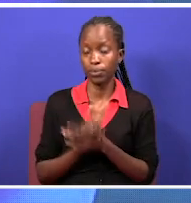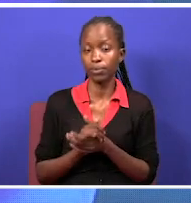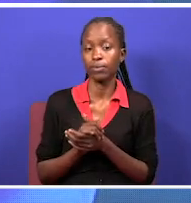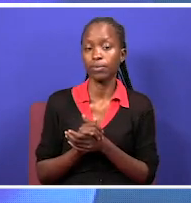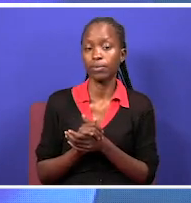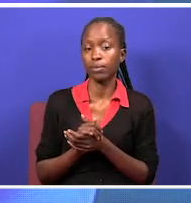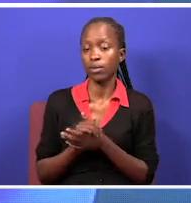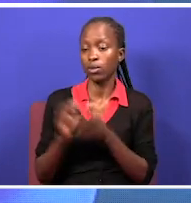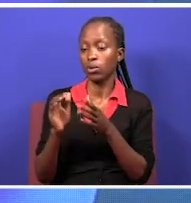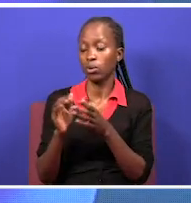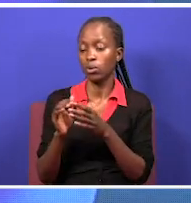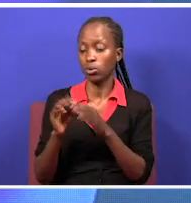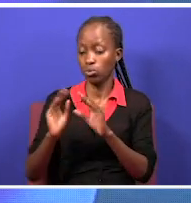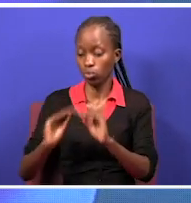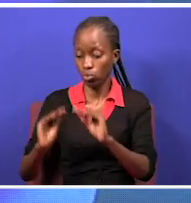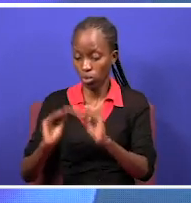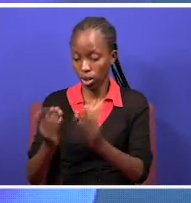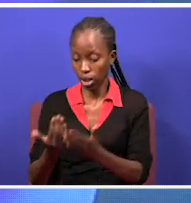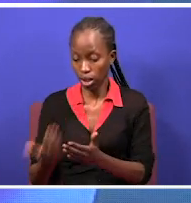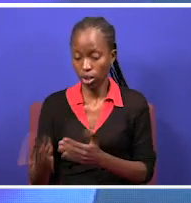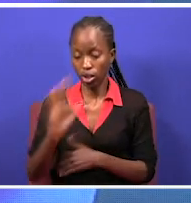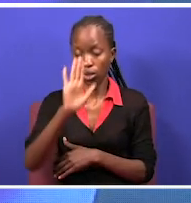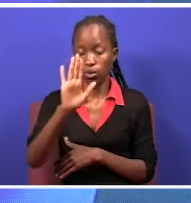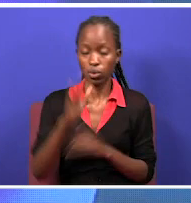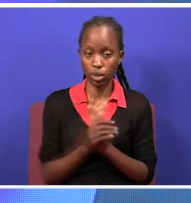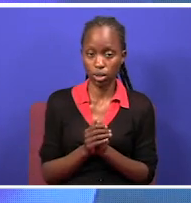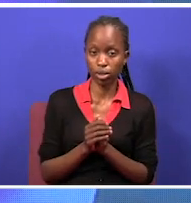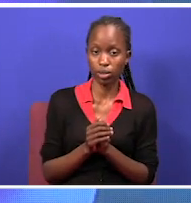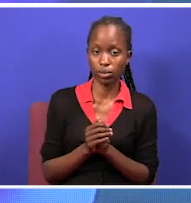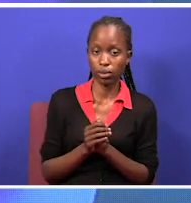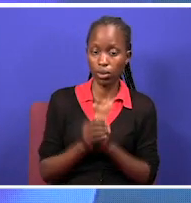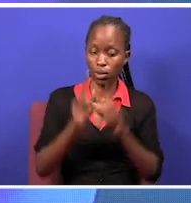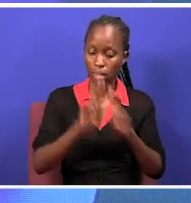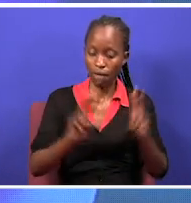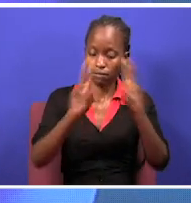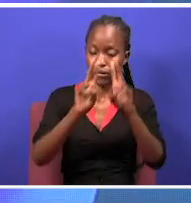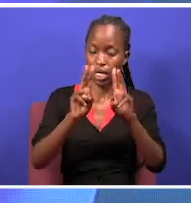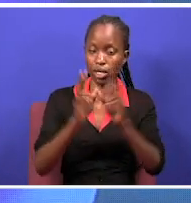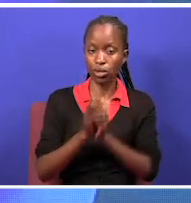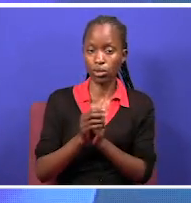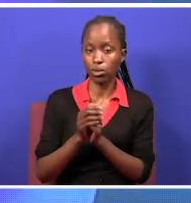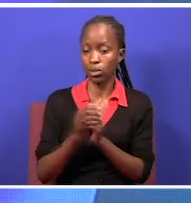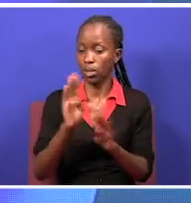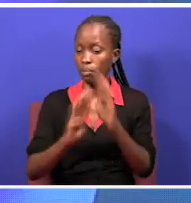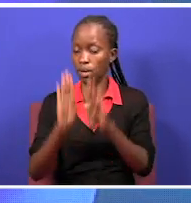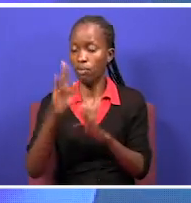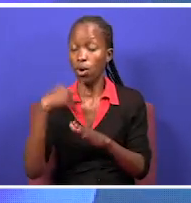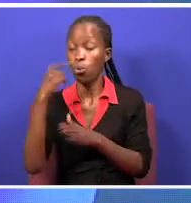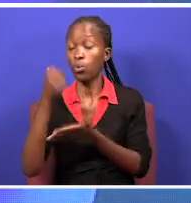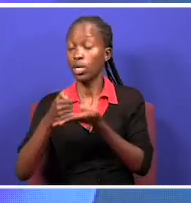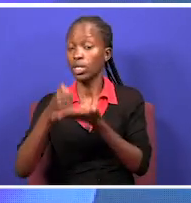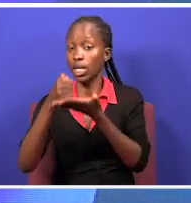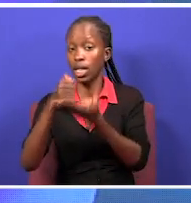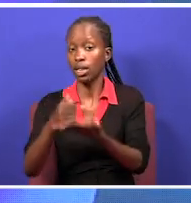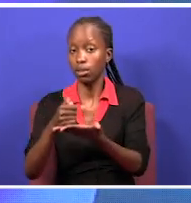your children, their brains, their conduct, their values? Everything. Who is helping to